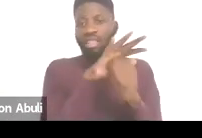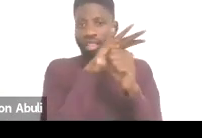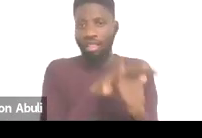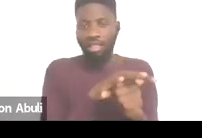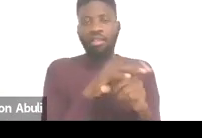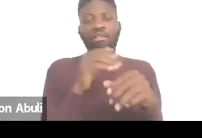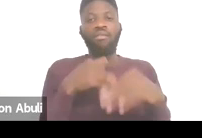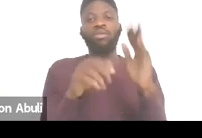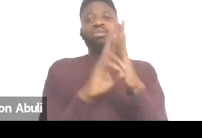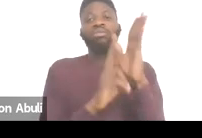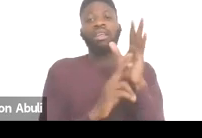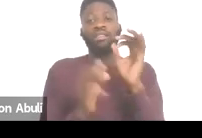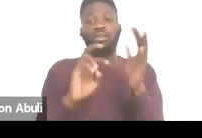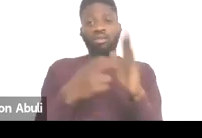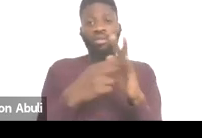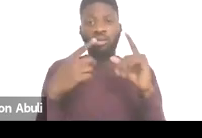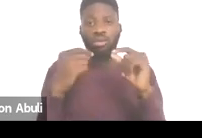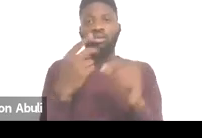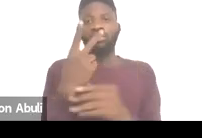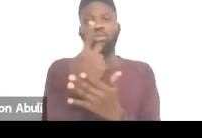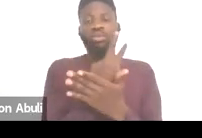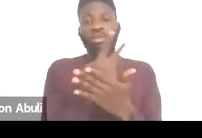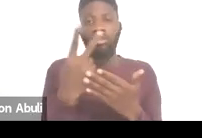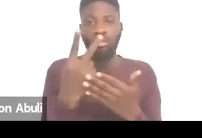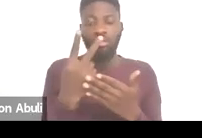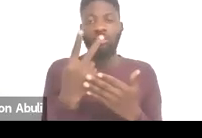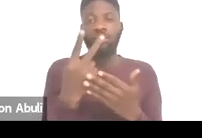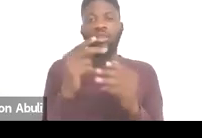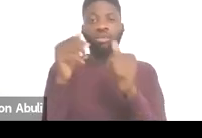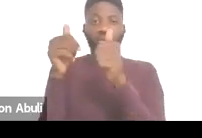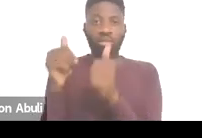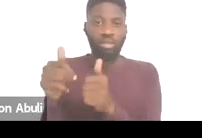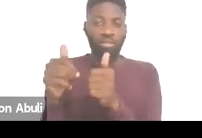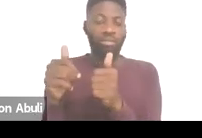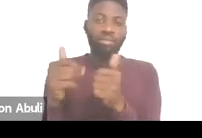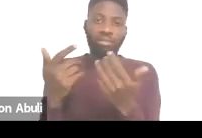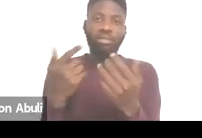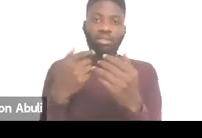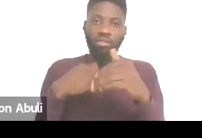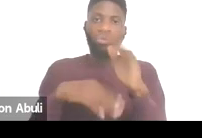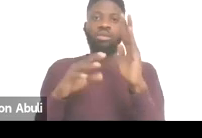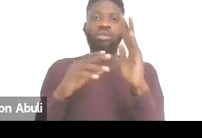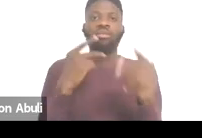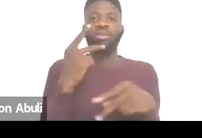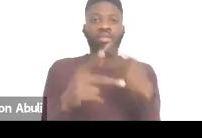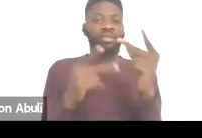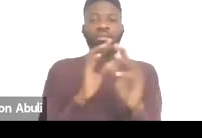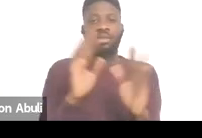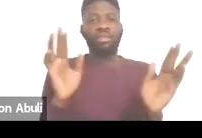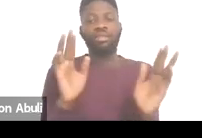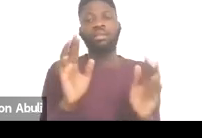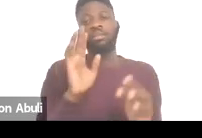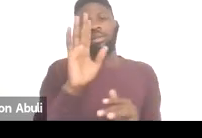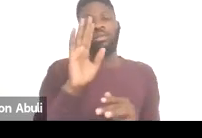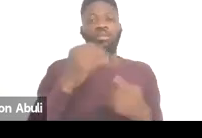a 2 weeks notice or pay in lieu of notice, then do that. Follow procedure. Let your employer